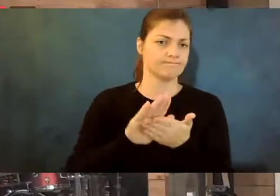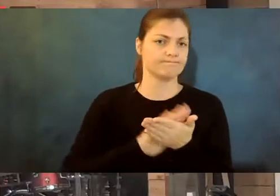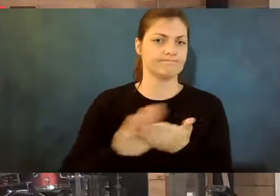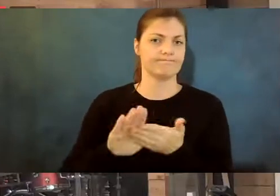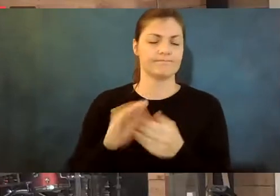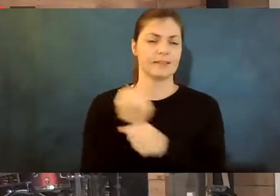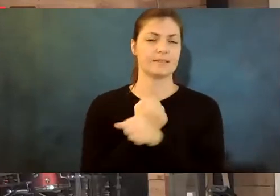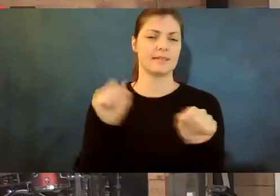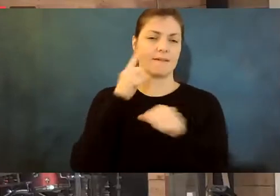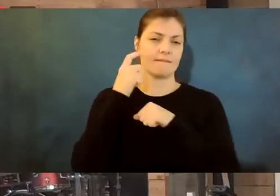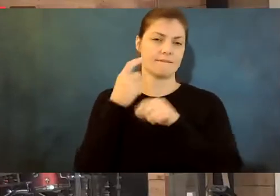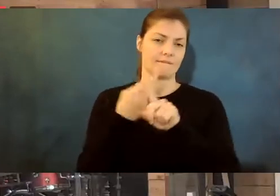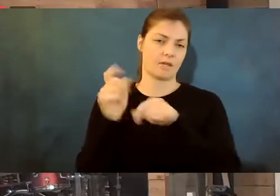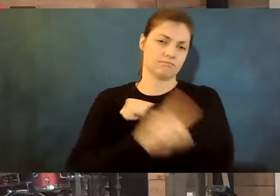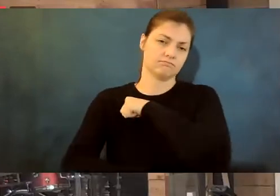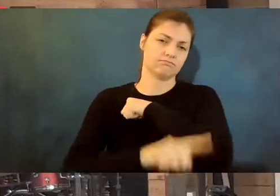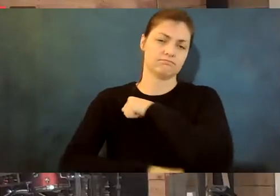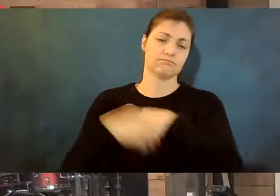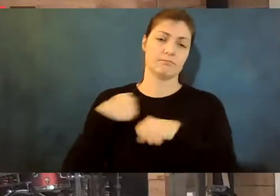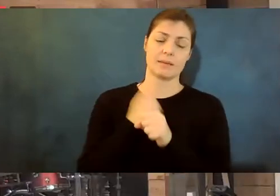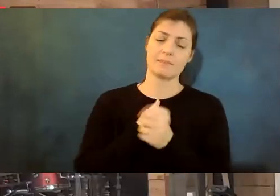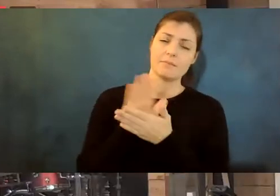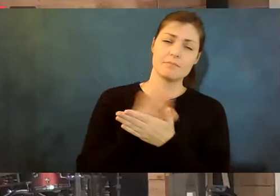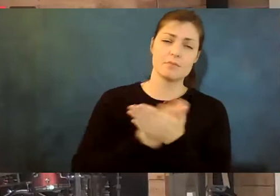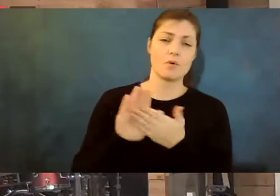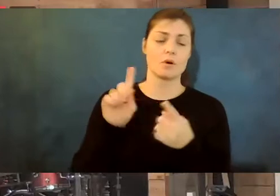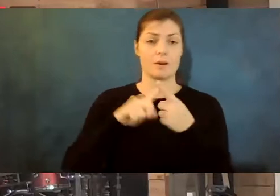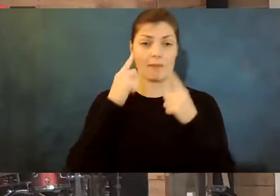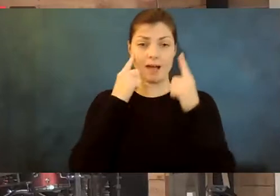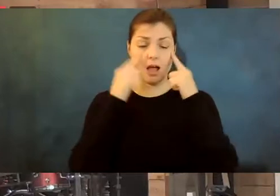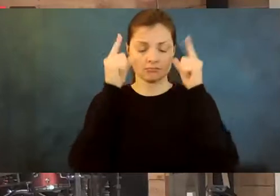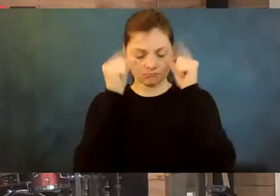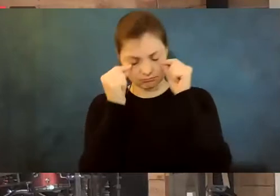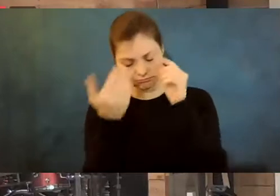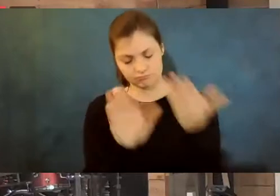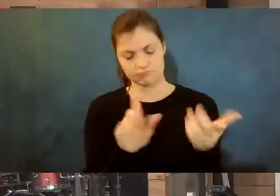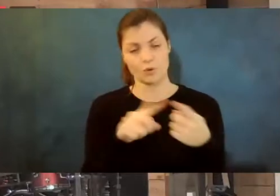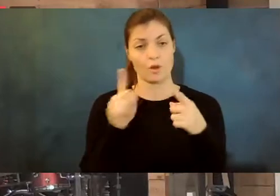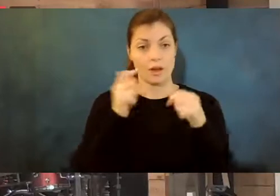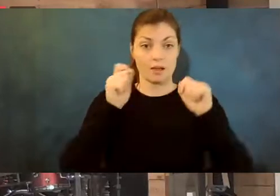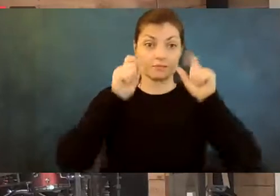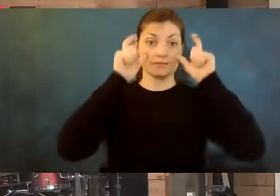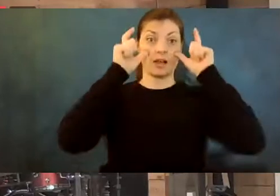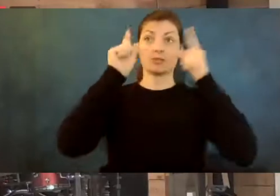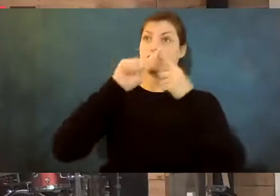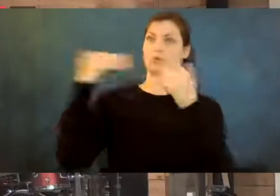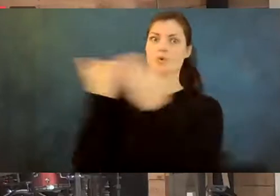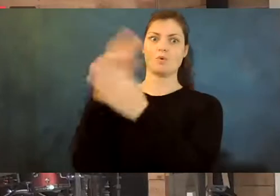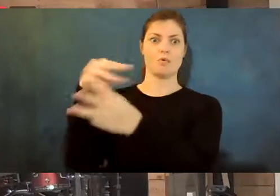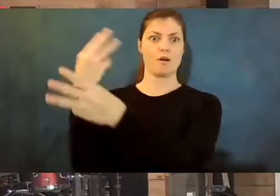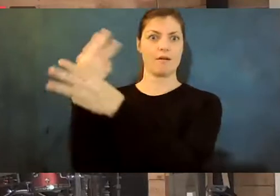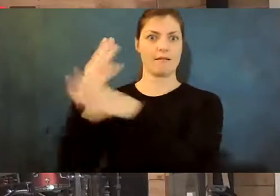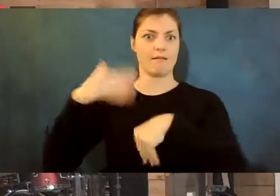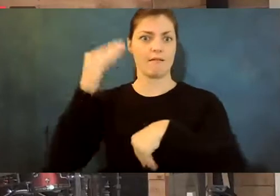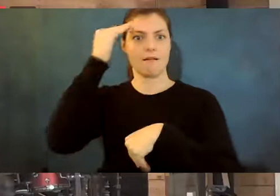pure. While I draw this fleeting breath, when my eyes shall close in death, when I rise to worlds unknown and behold thee on thy throne,